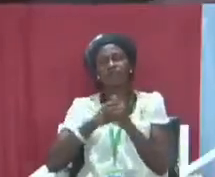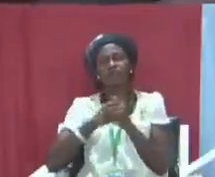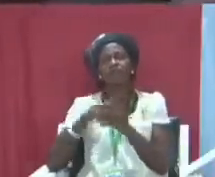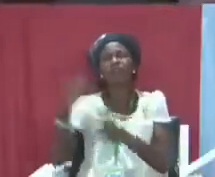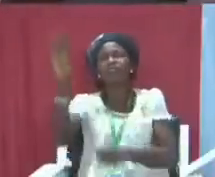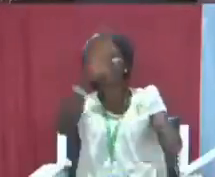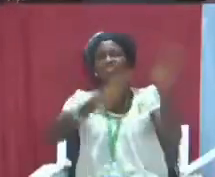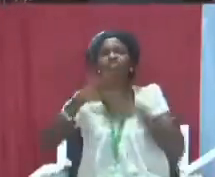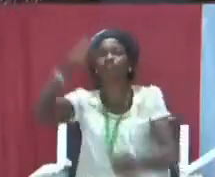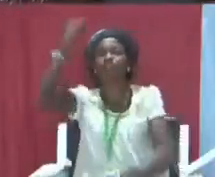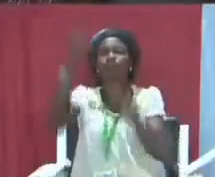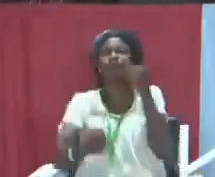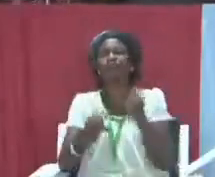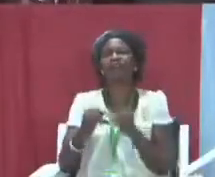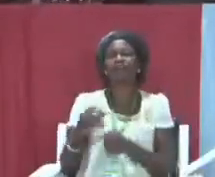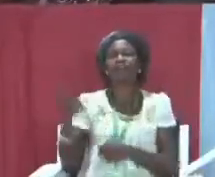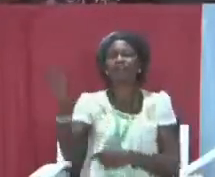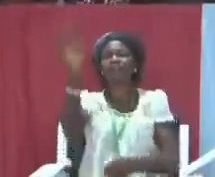The siege is over!